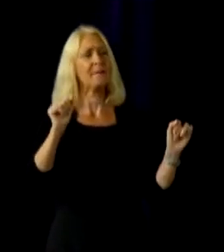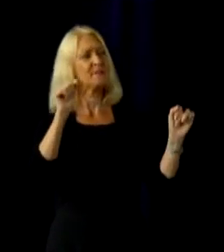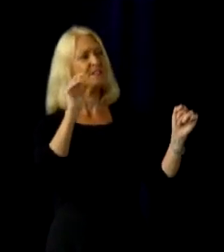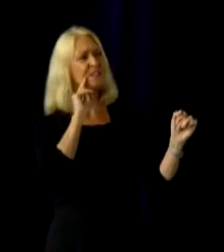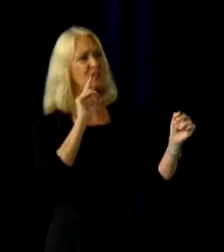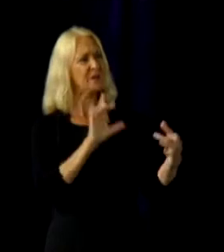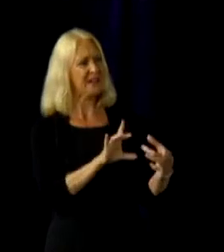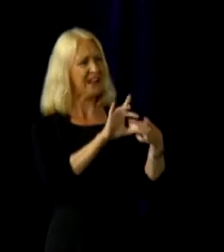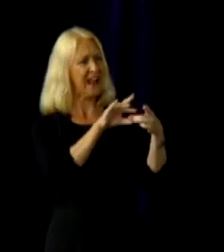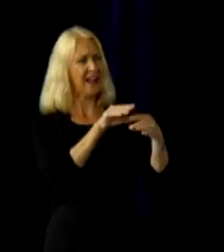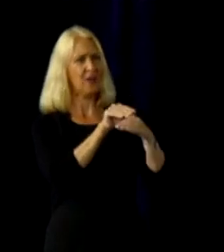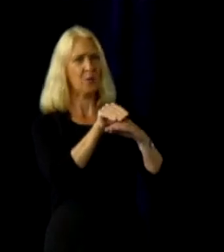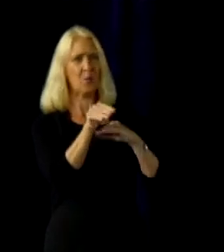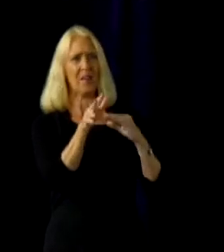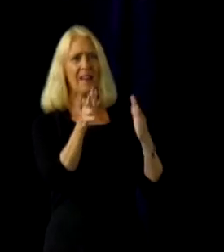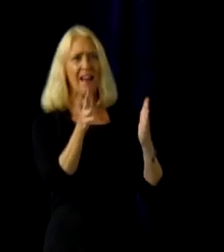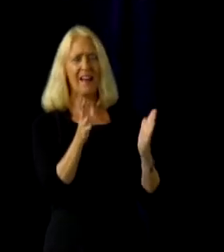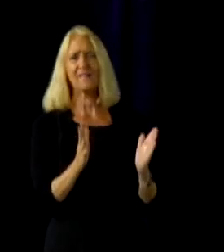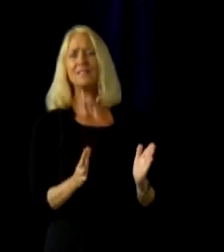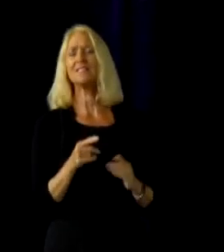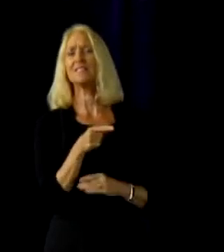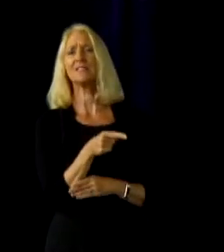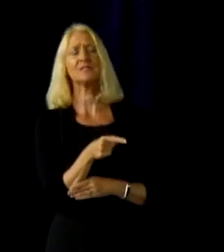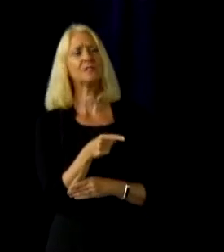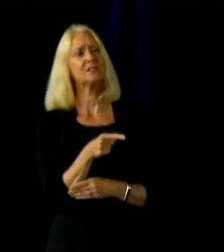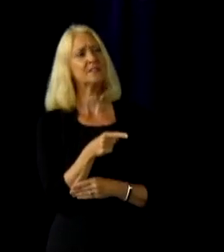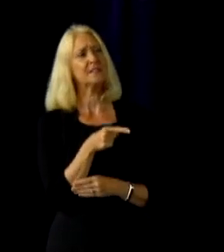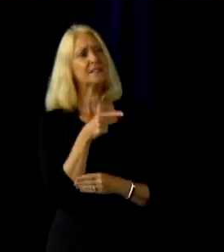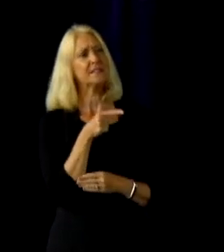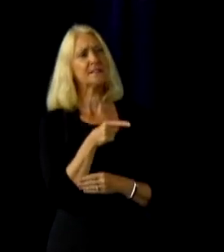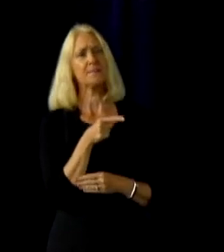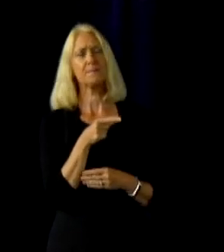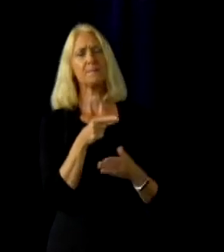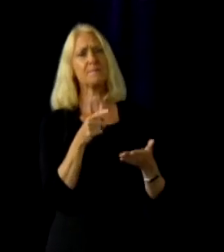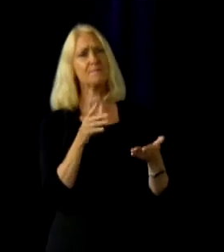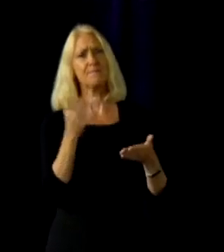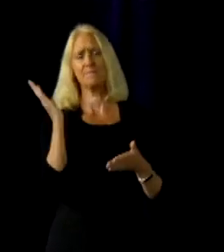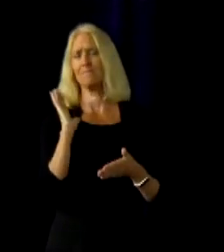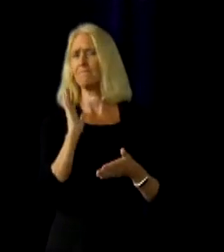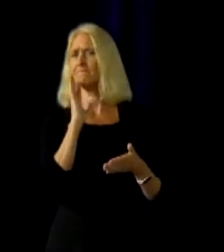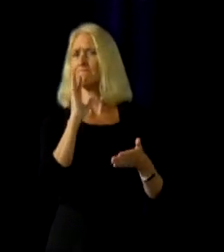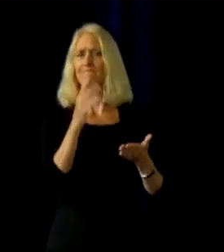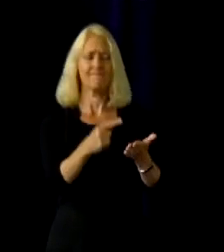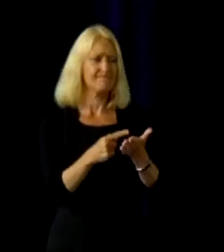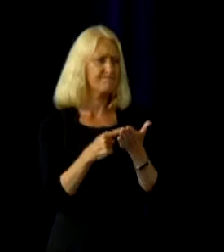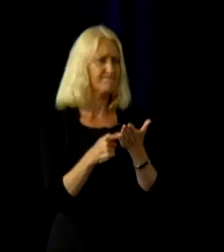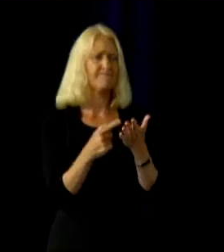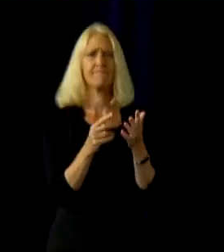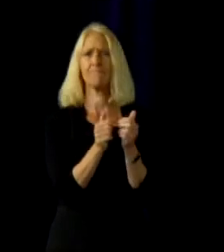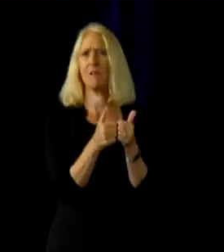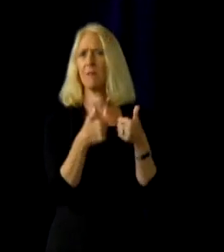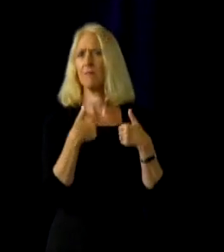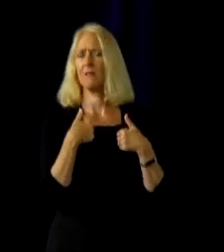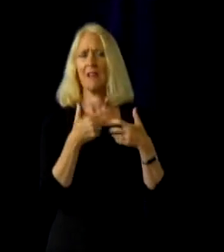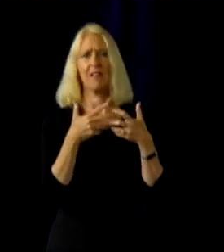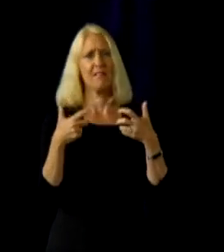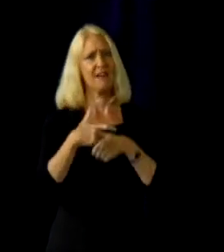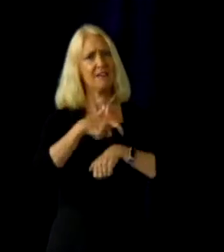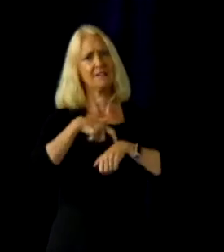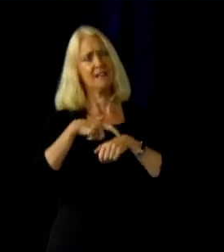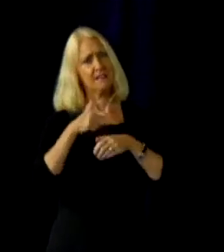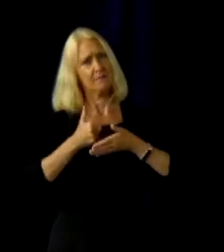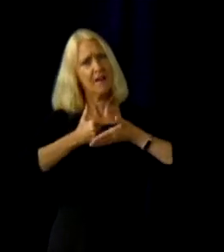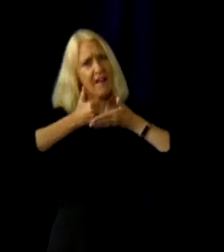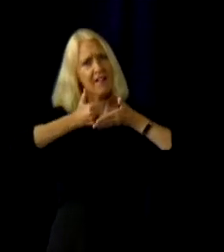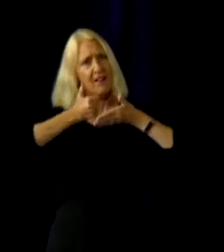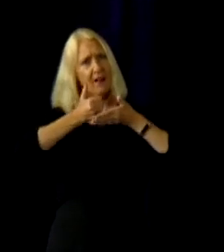They call them advisors now, but my counselors, they spent a lot of time with me and other students as well,